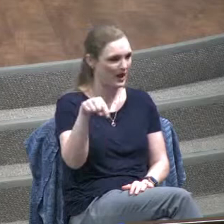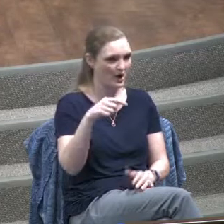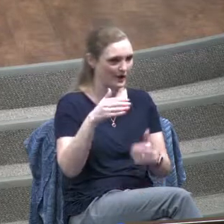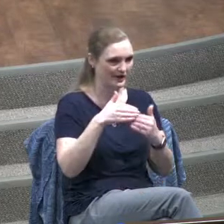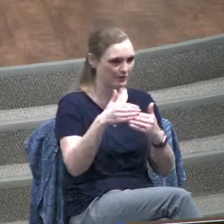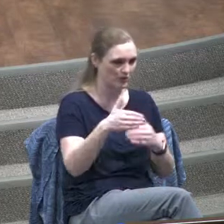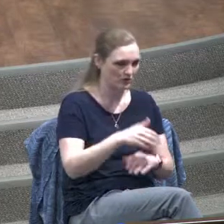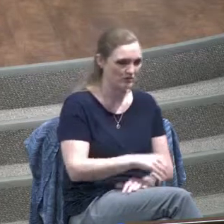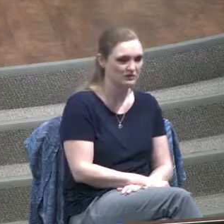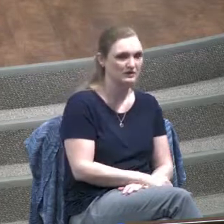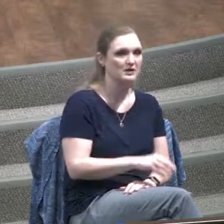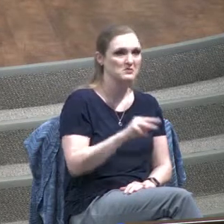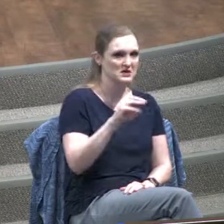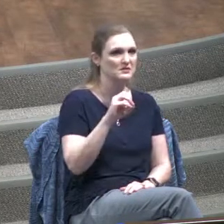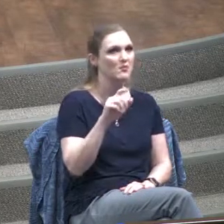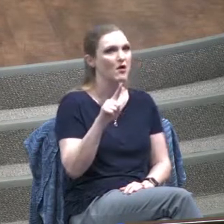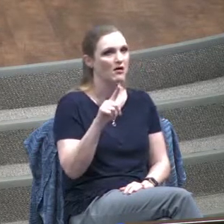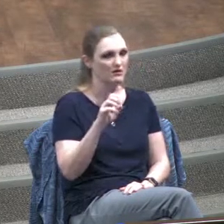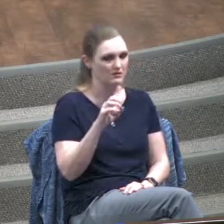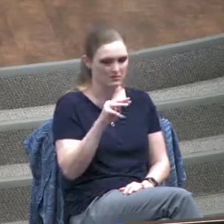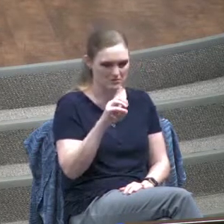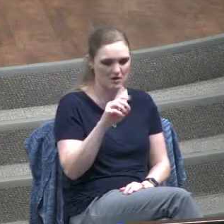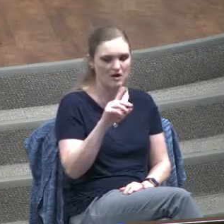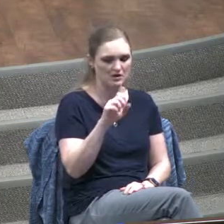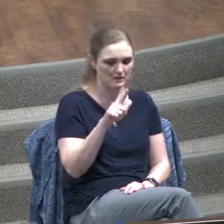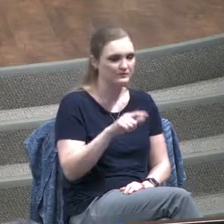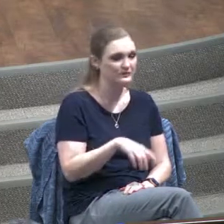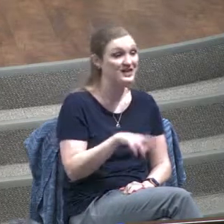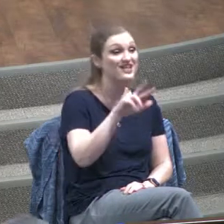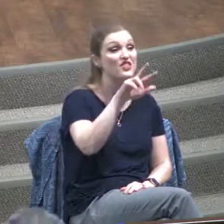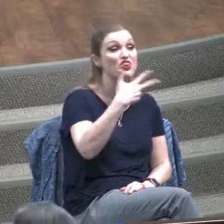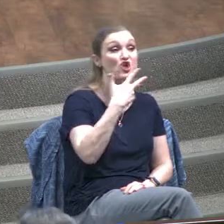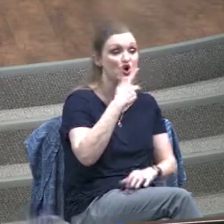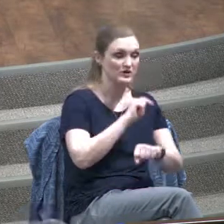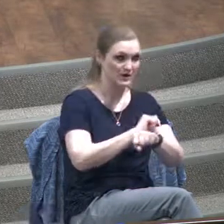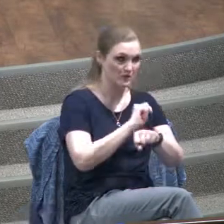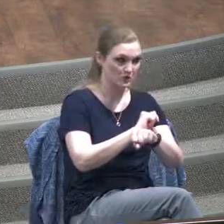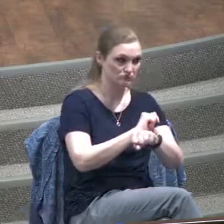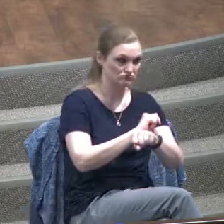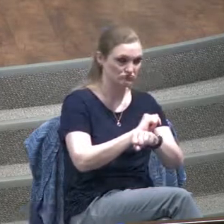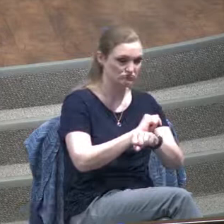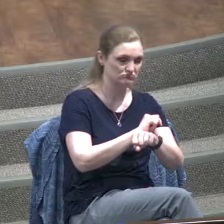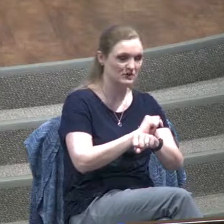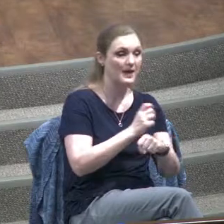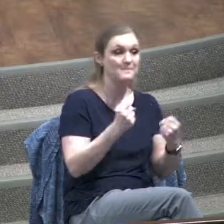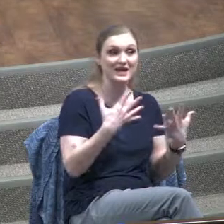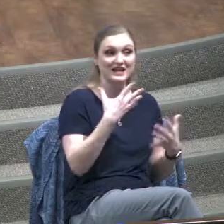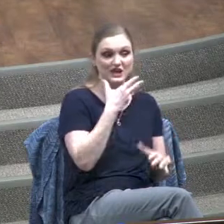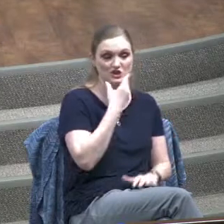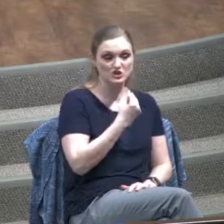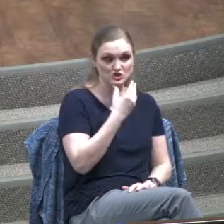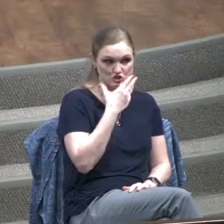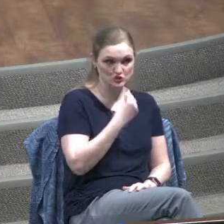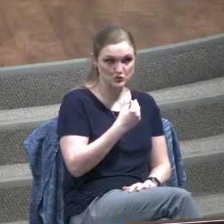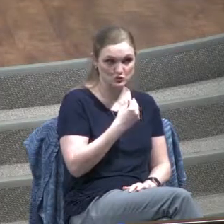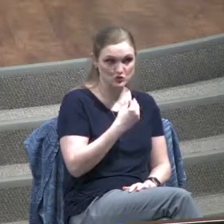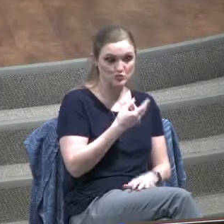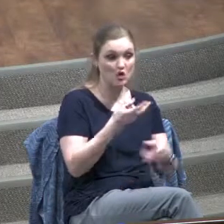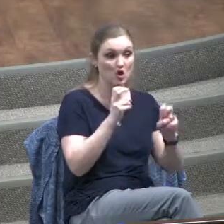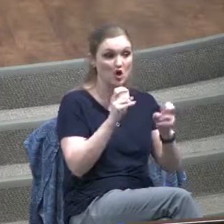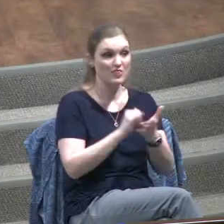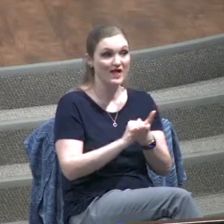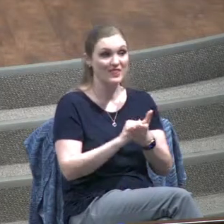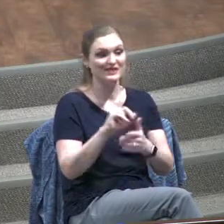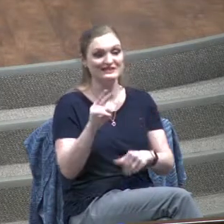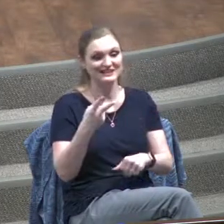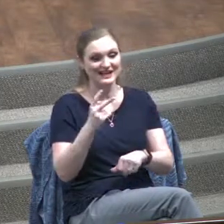of Jerusalem. But this is the third temple. Now, a lot of Jews, a lot of history you'll read will call this the